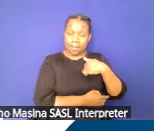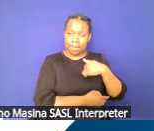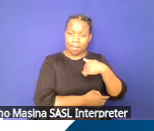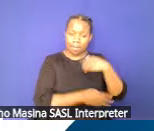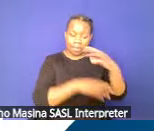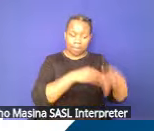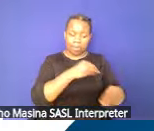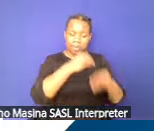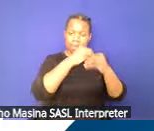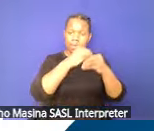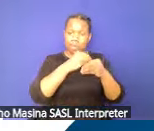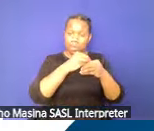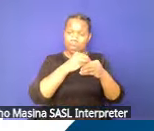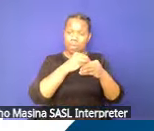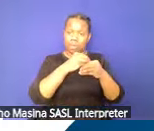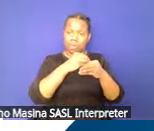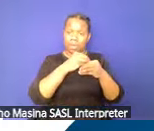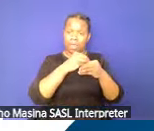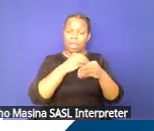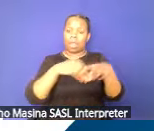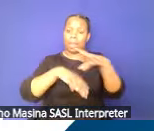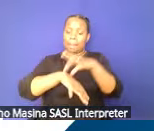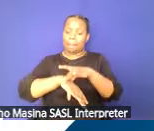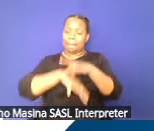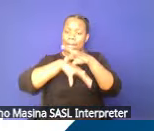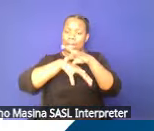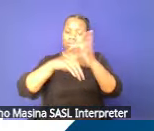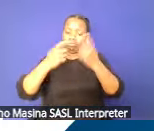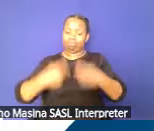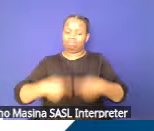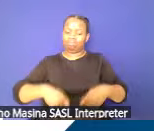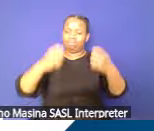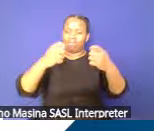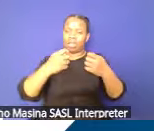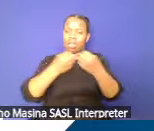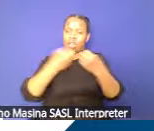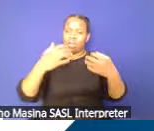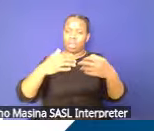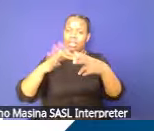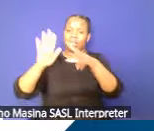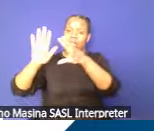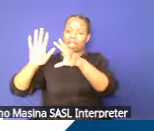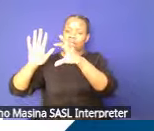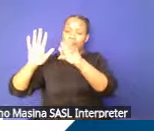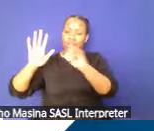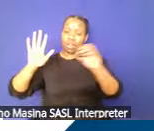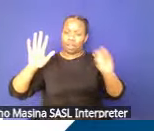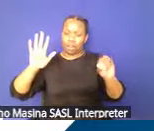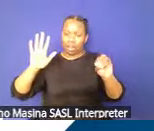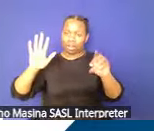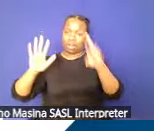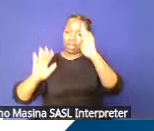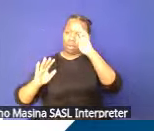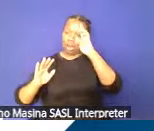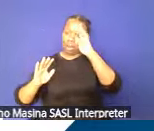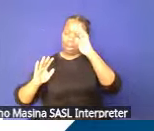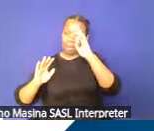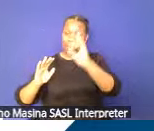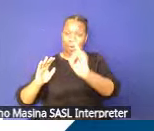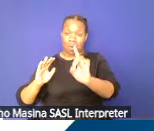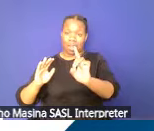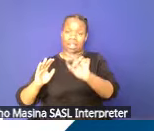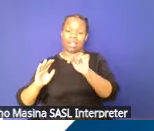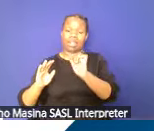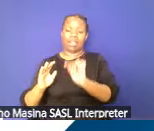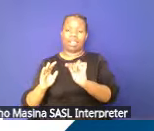additional medical expense will be 800 rand. Remember, it is, the law